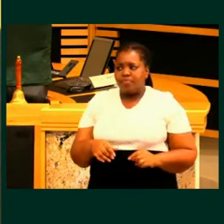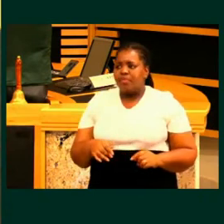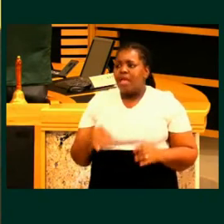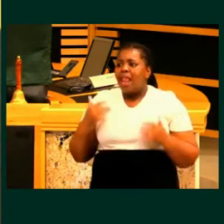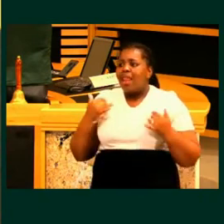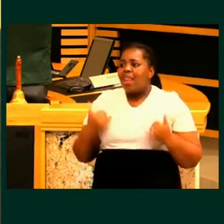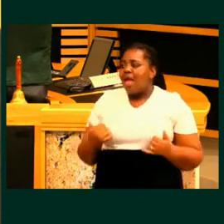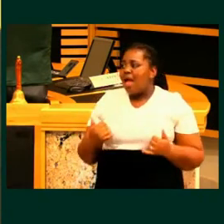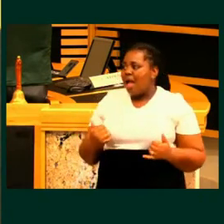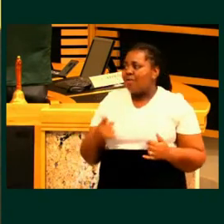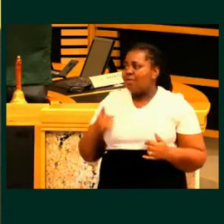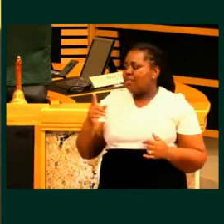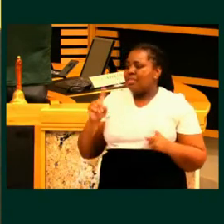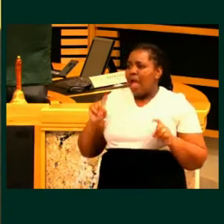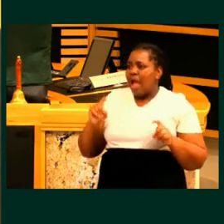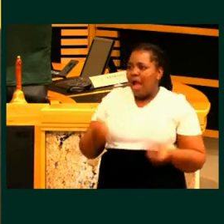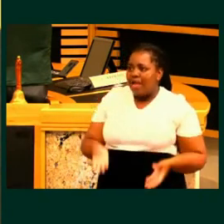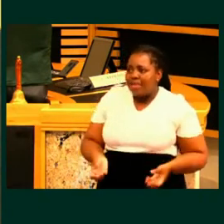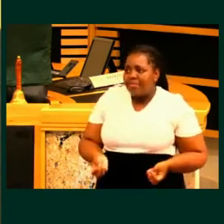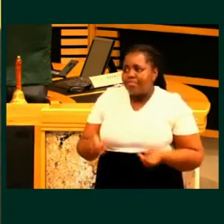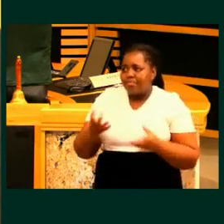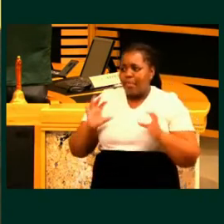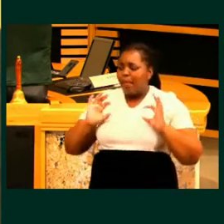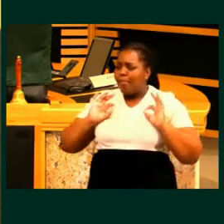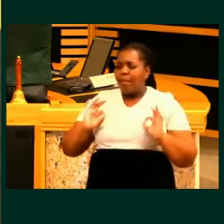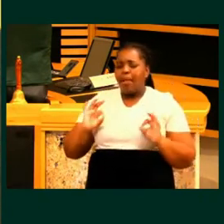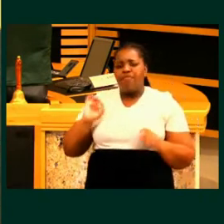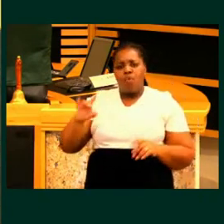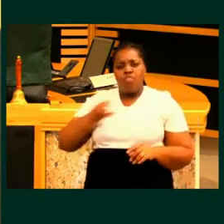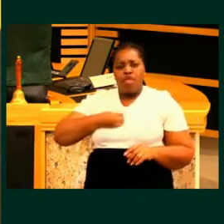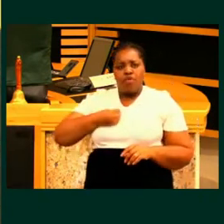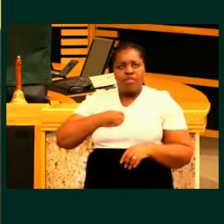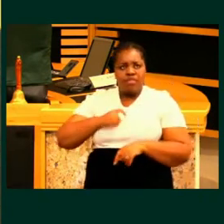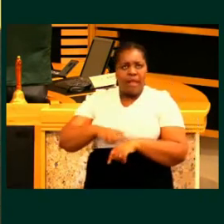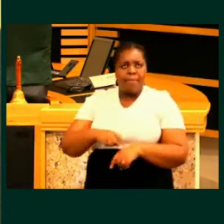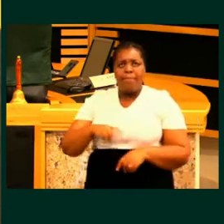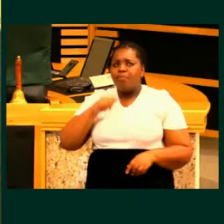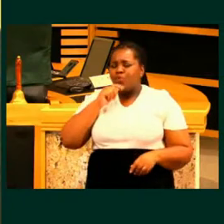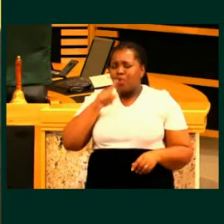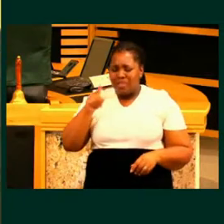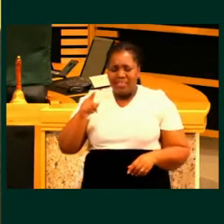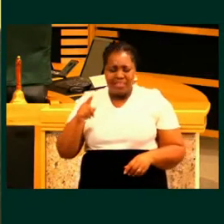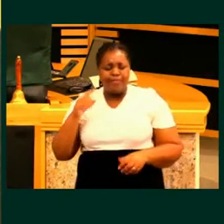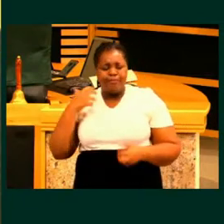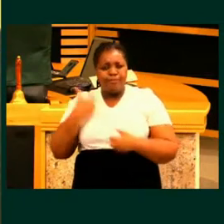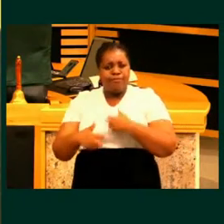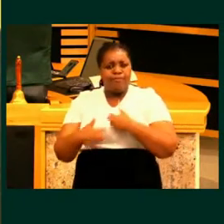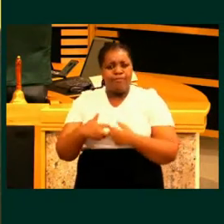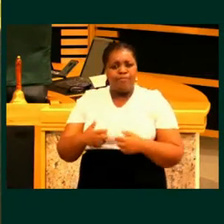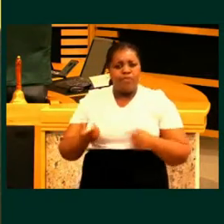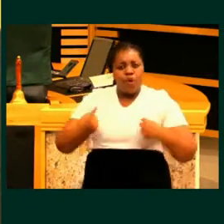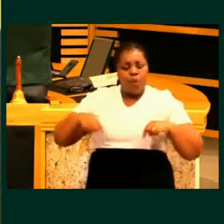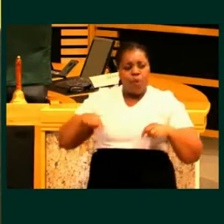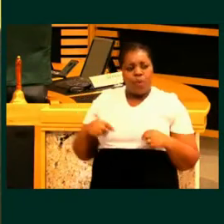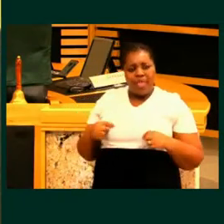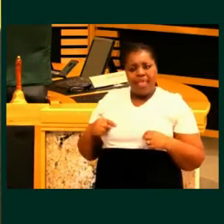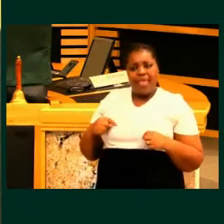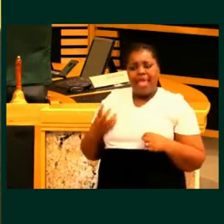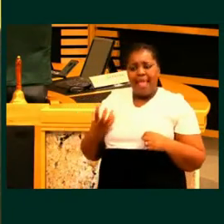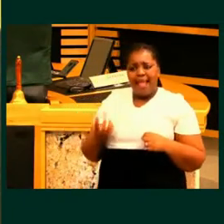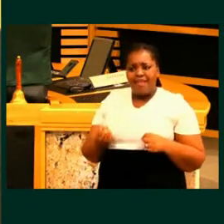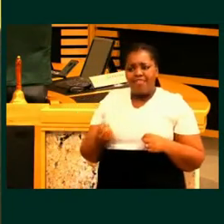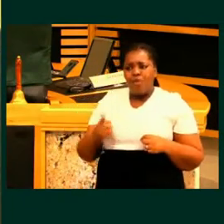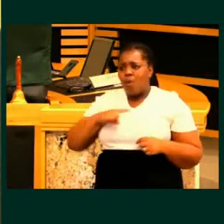are denied their self-respect this is quite disturbing as the problem of seual harassment is not